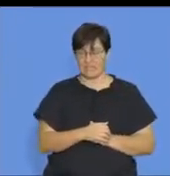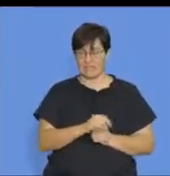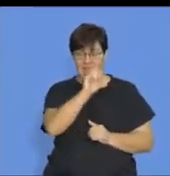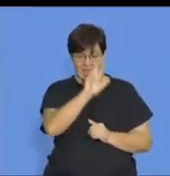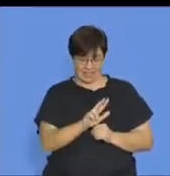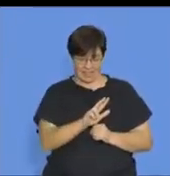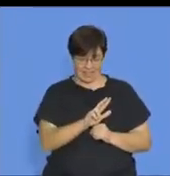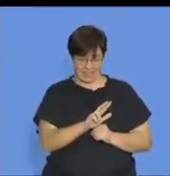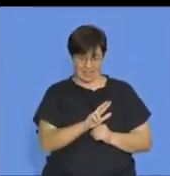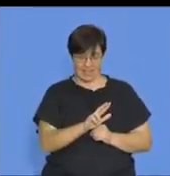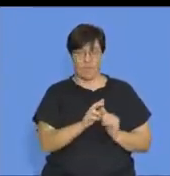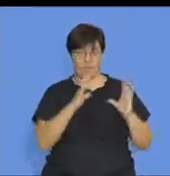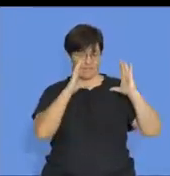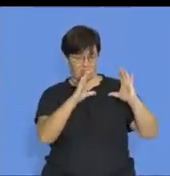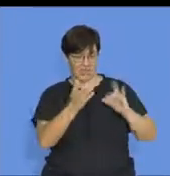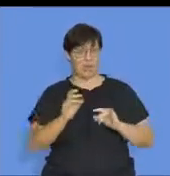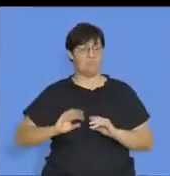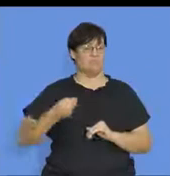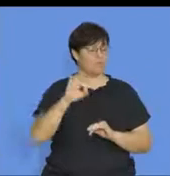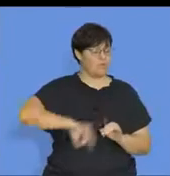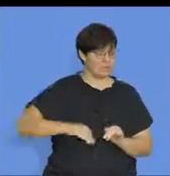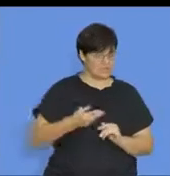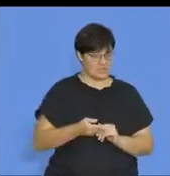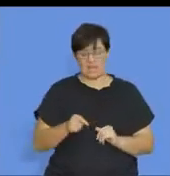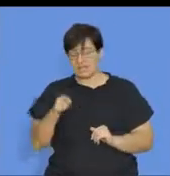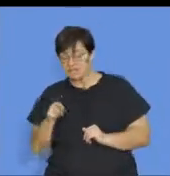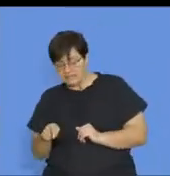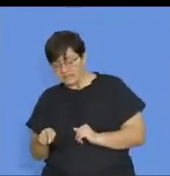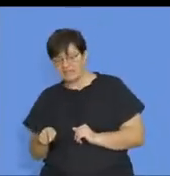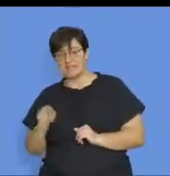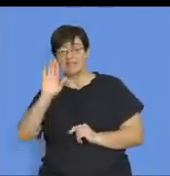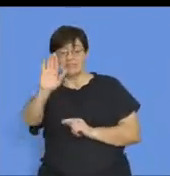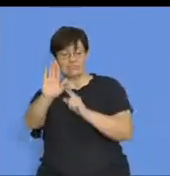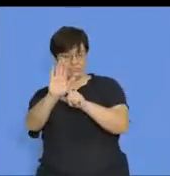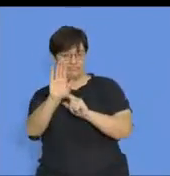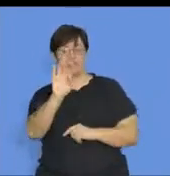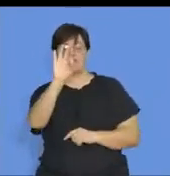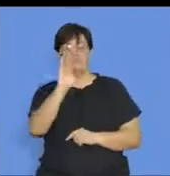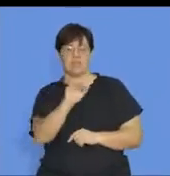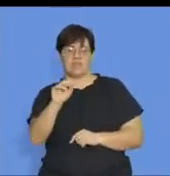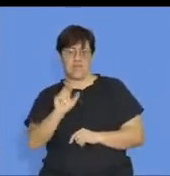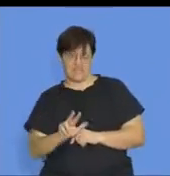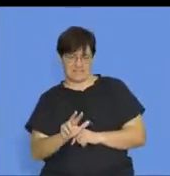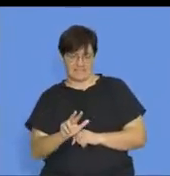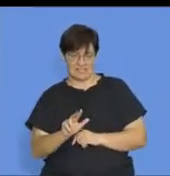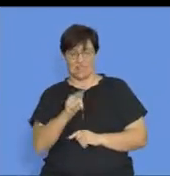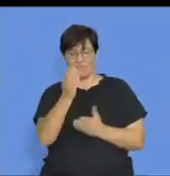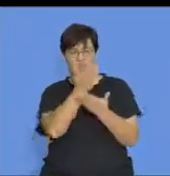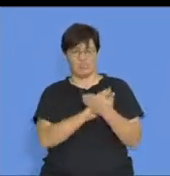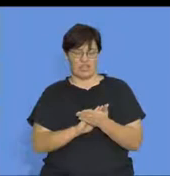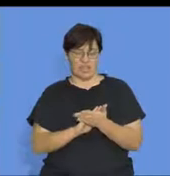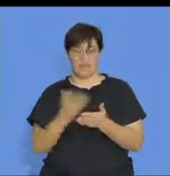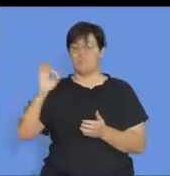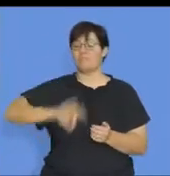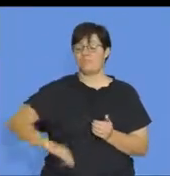of the remaining profit, and Candace, on the other hand, 3/8 of that share of remaining